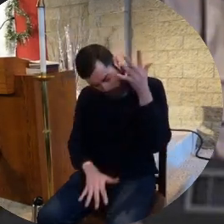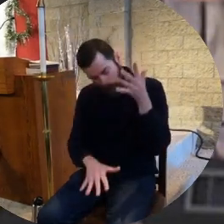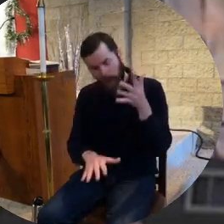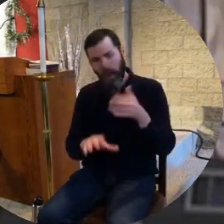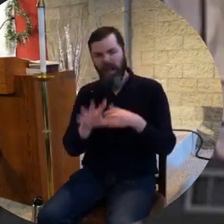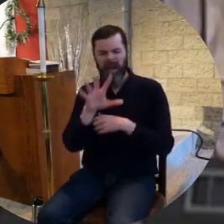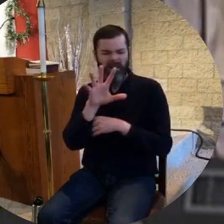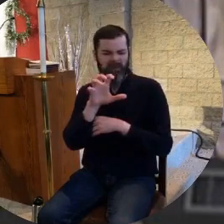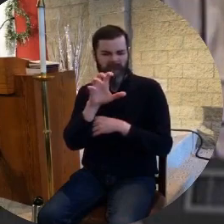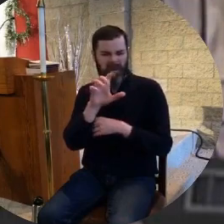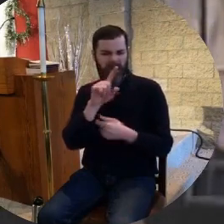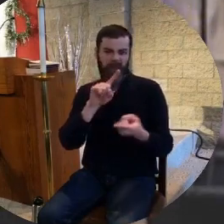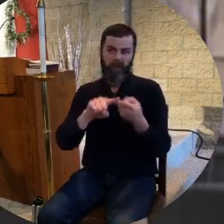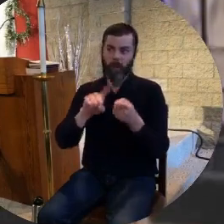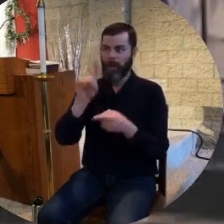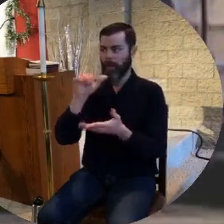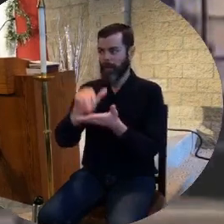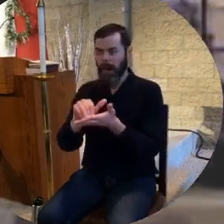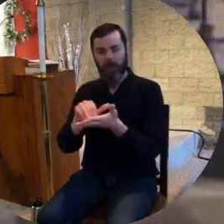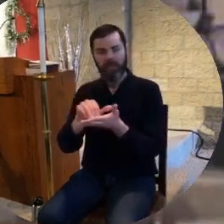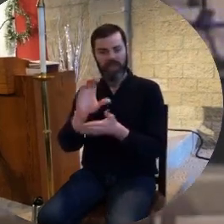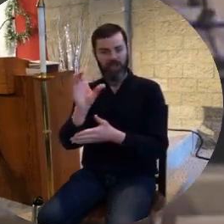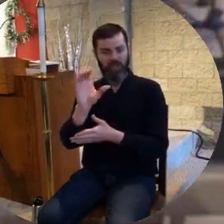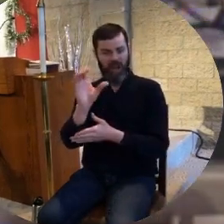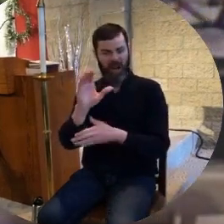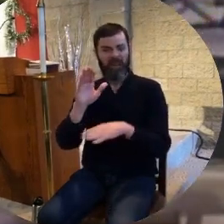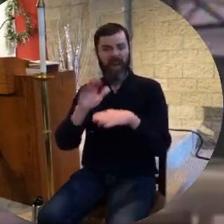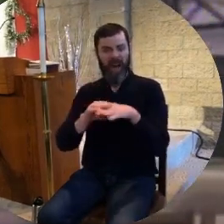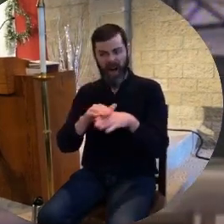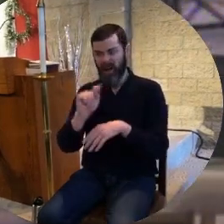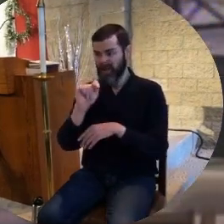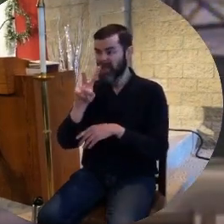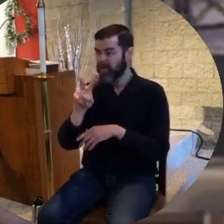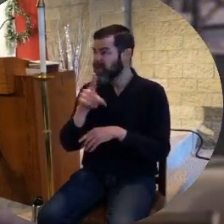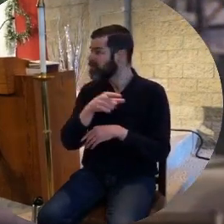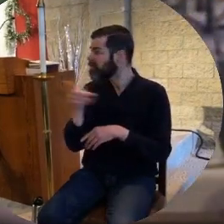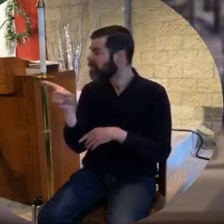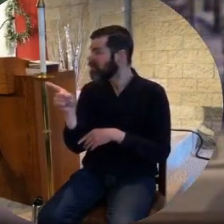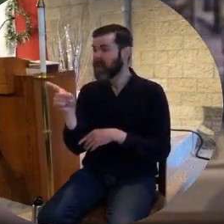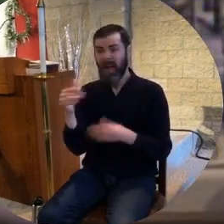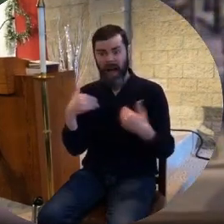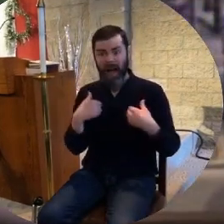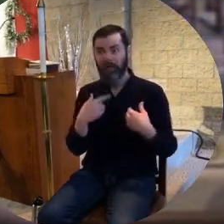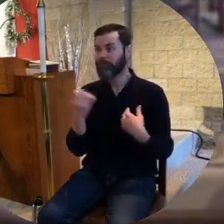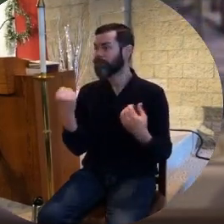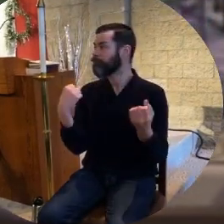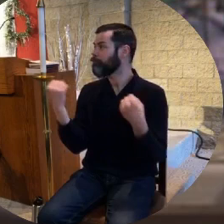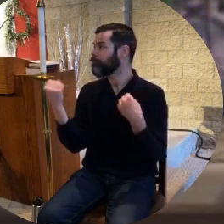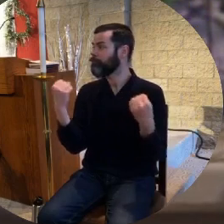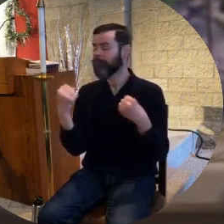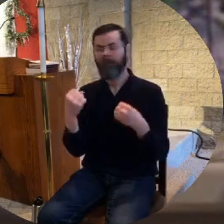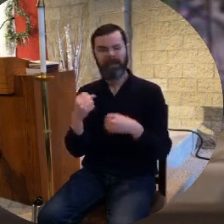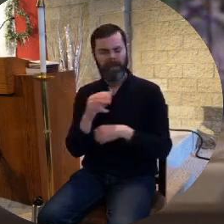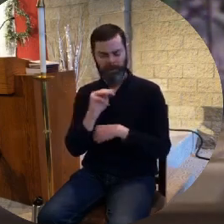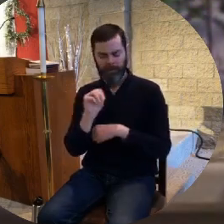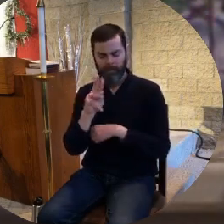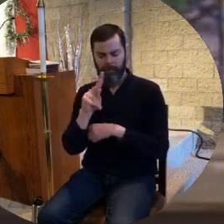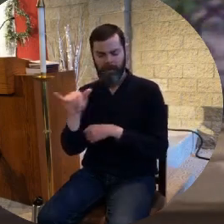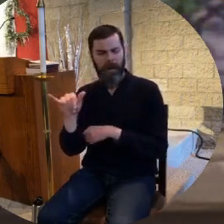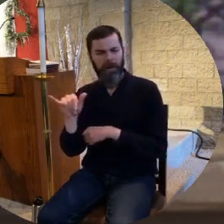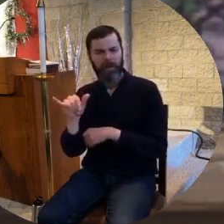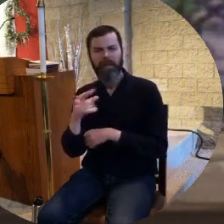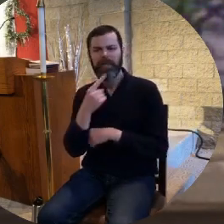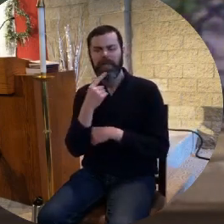to 1,000 channels on cable. Does anybody have that many channels? They make that, don't they? Oh, my goodness. She says, suddenly, if you don't like what you're